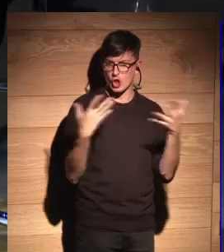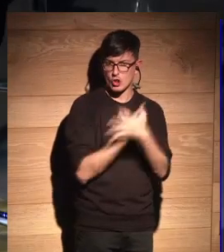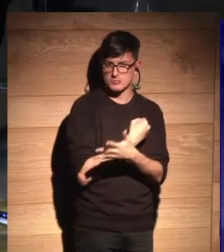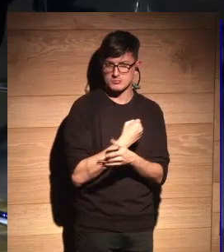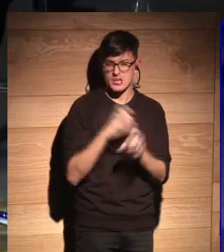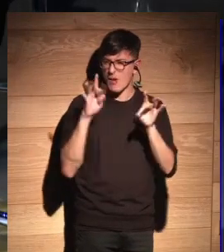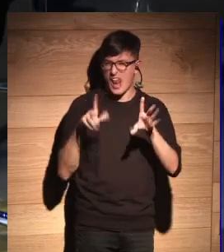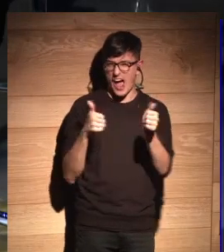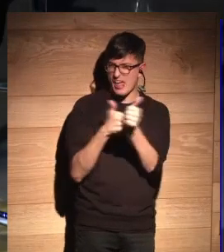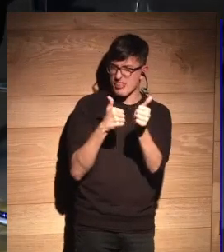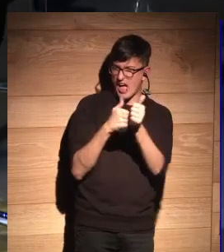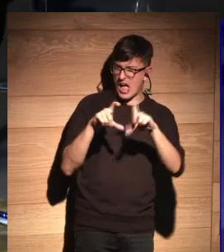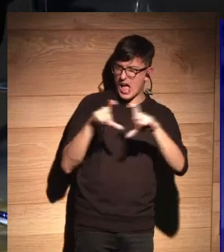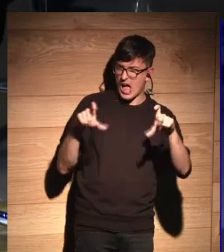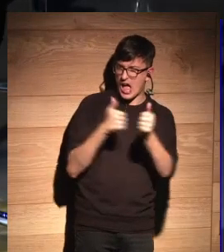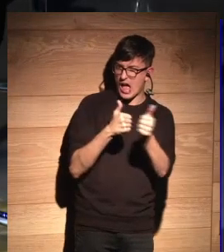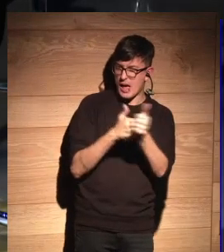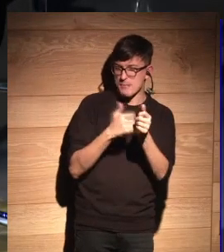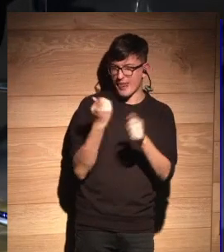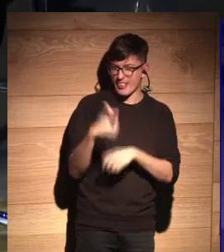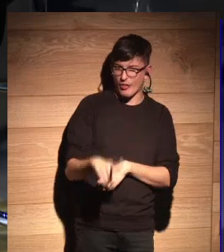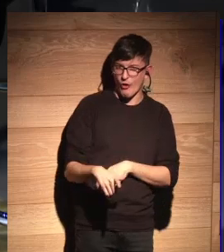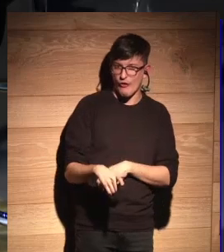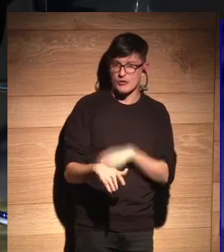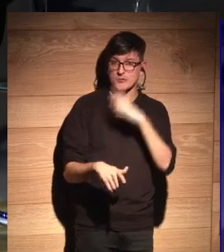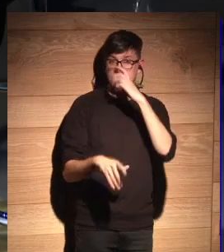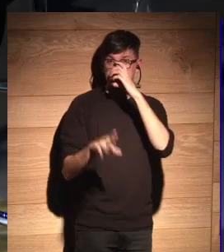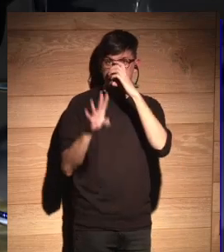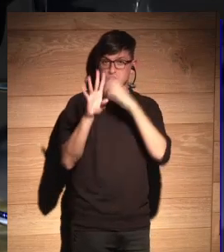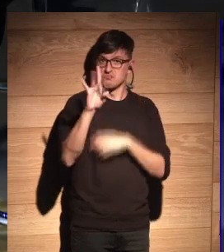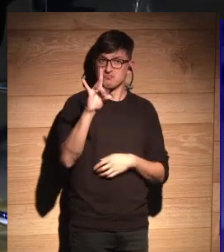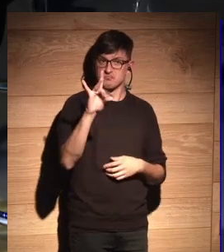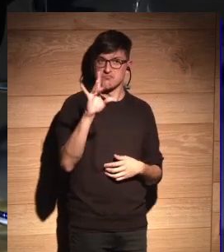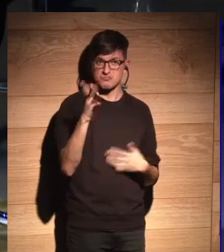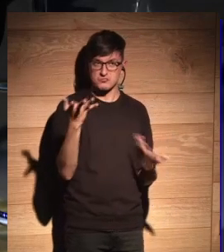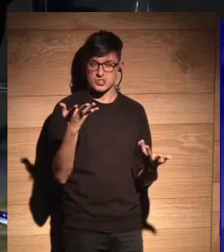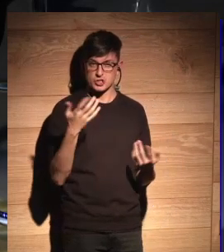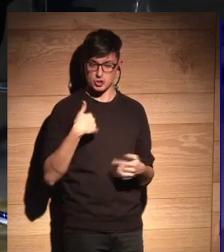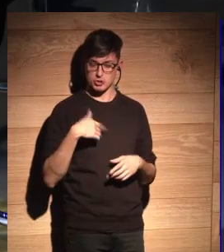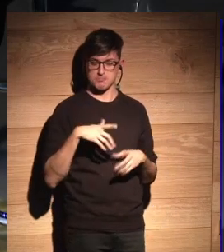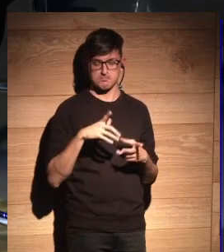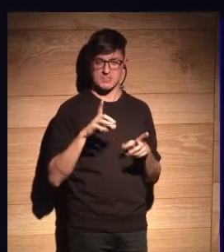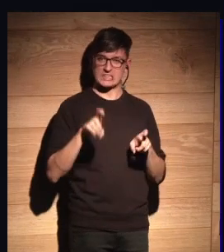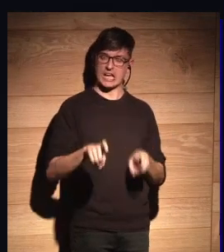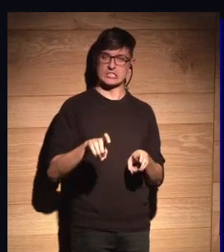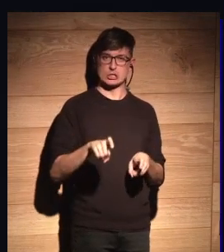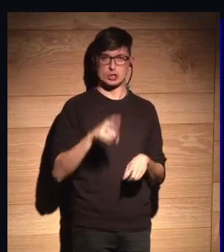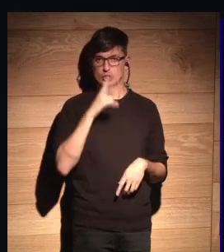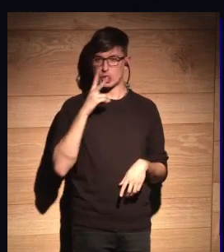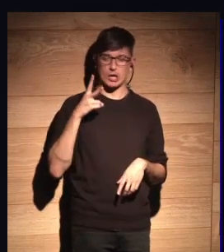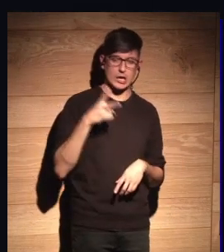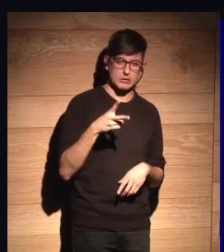Yeah, that was kind of my, I would say, my big break after almost 2 years was this Afghanistan